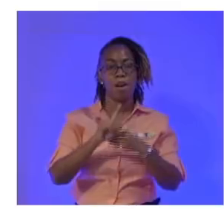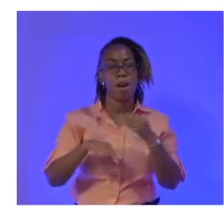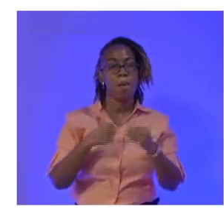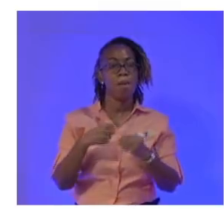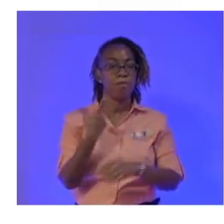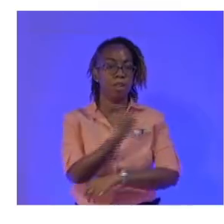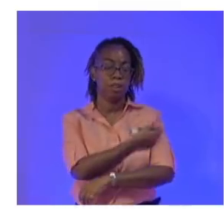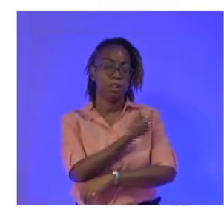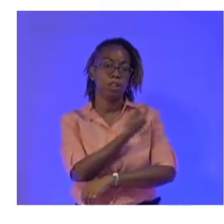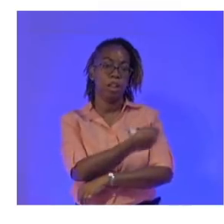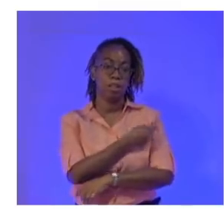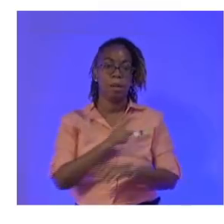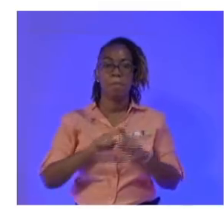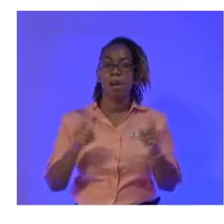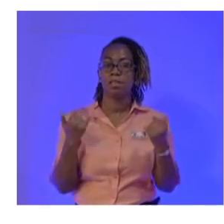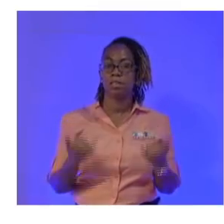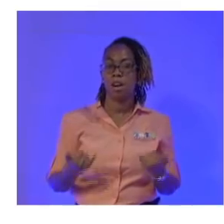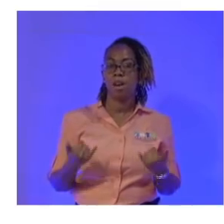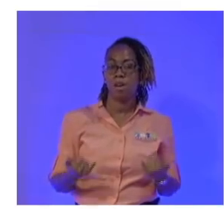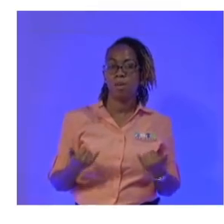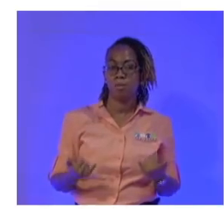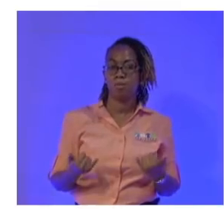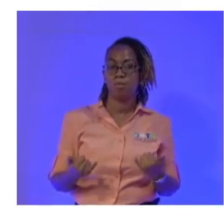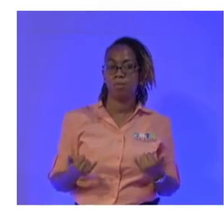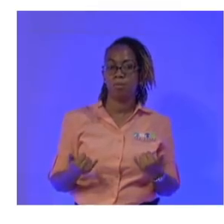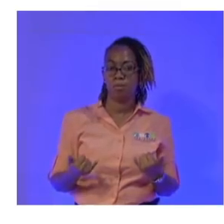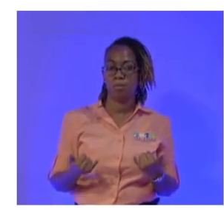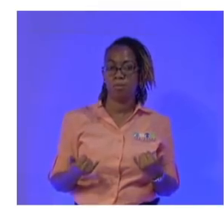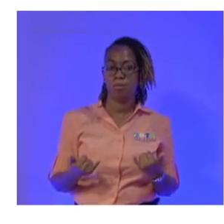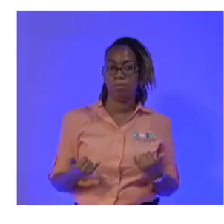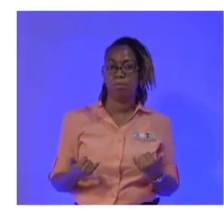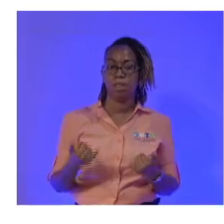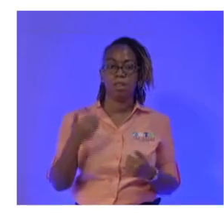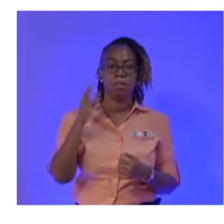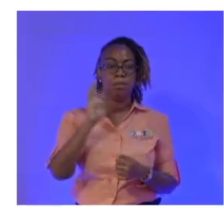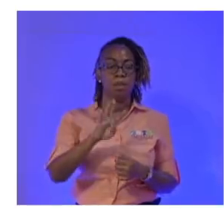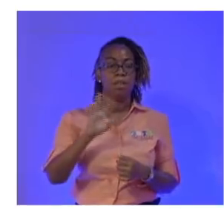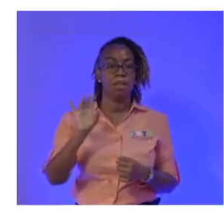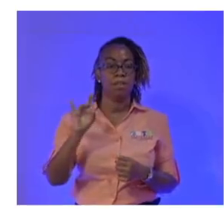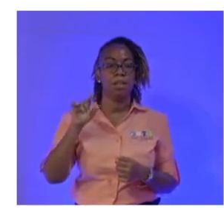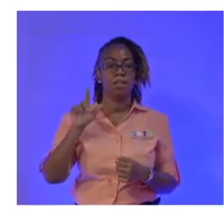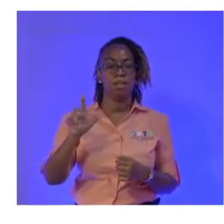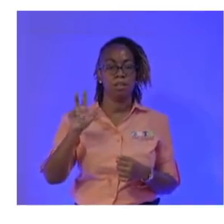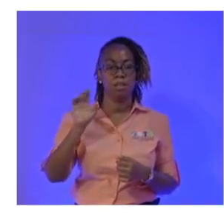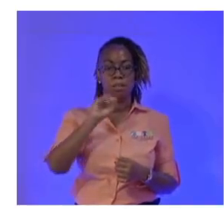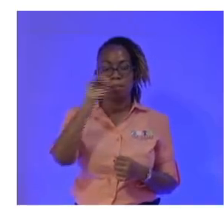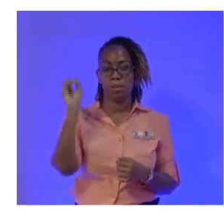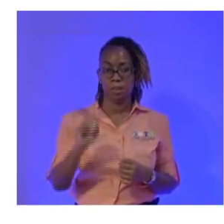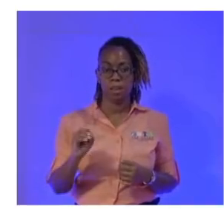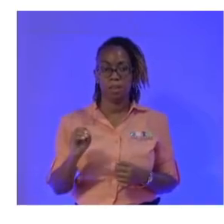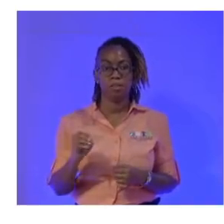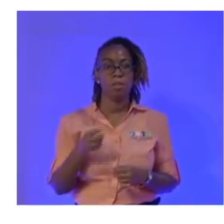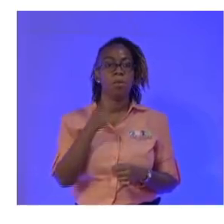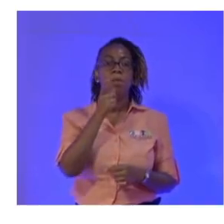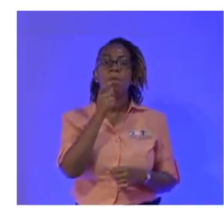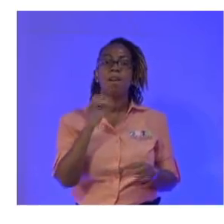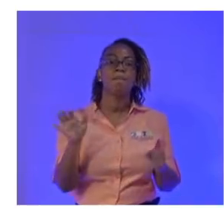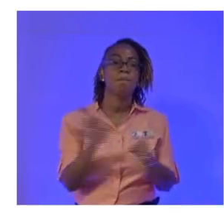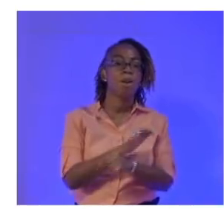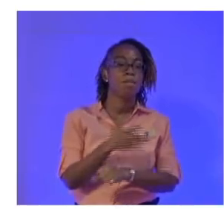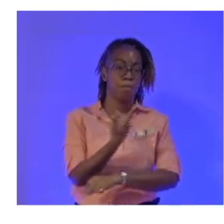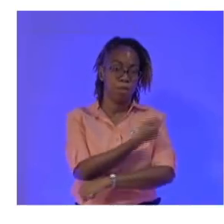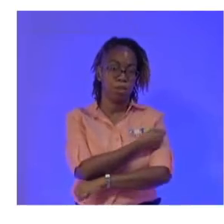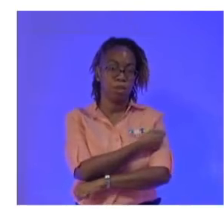but at present our population has a 48.3% rate in terms of full vaccination.